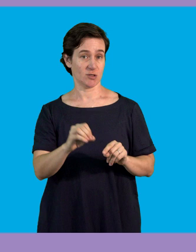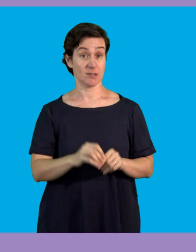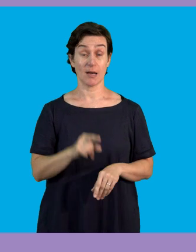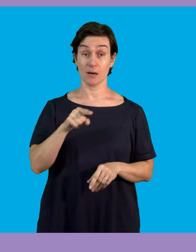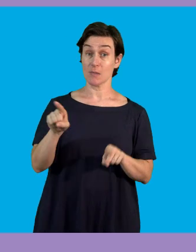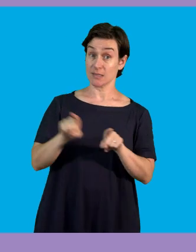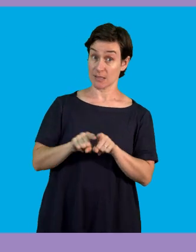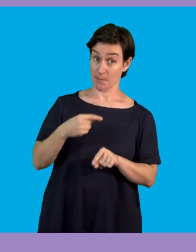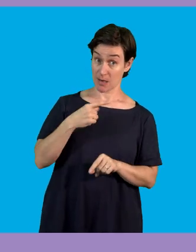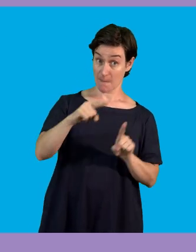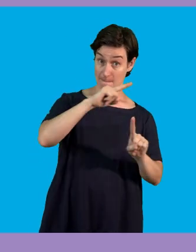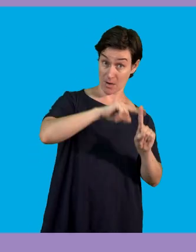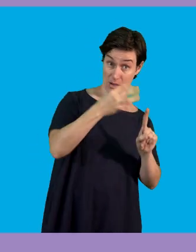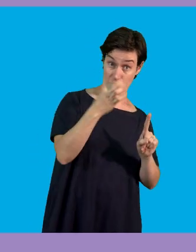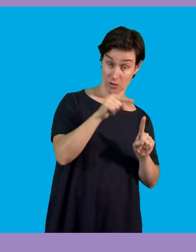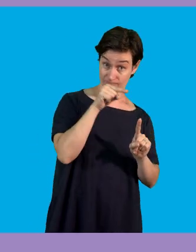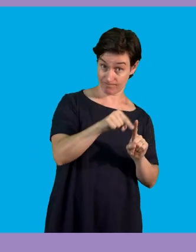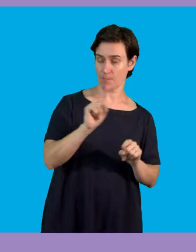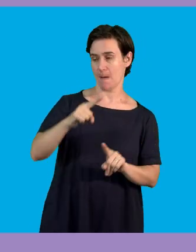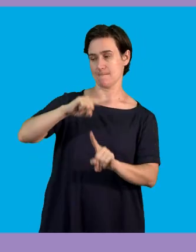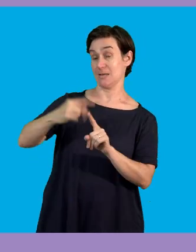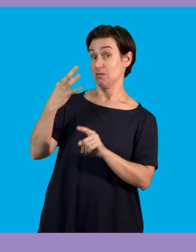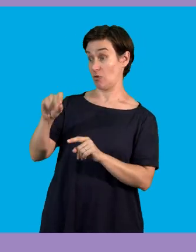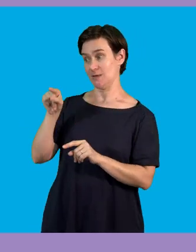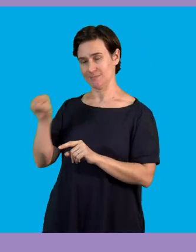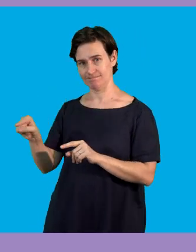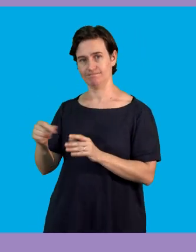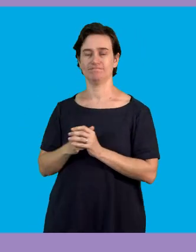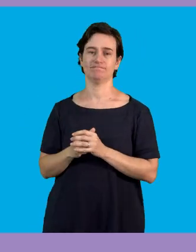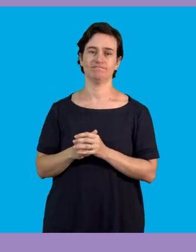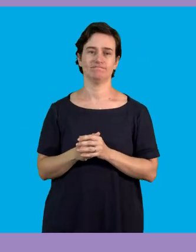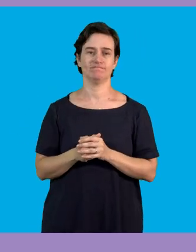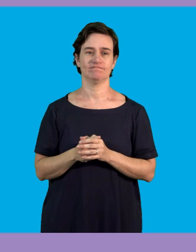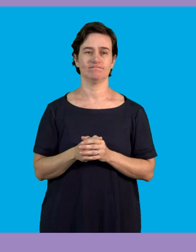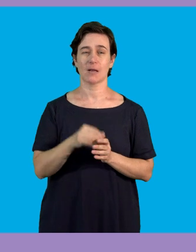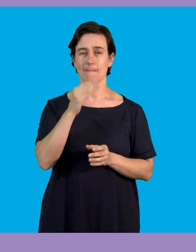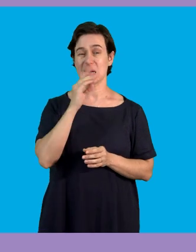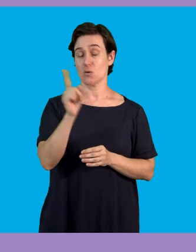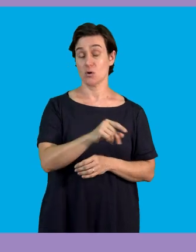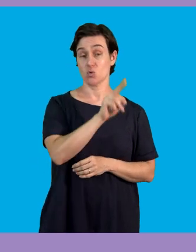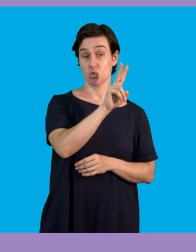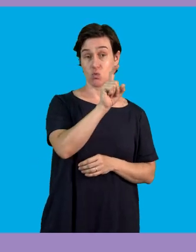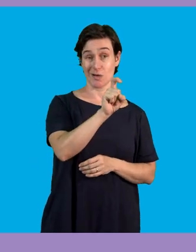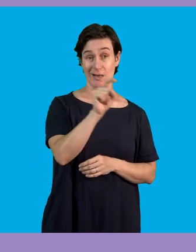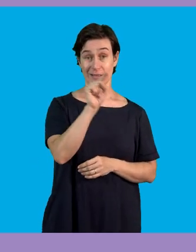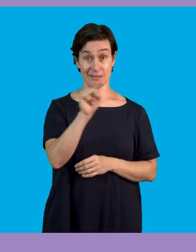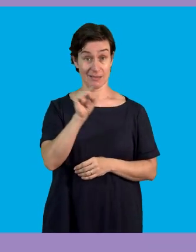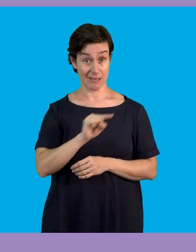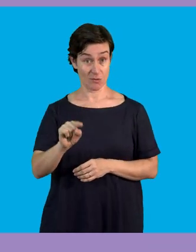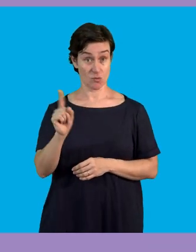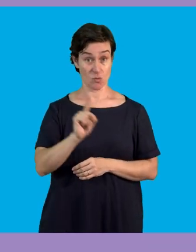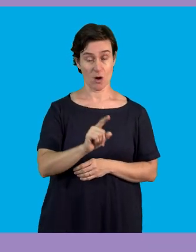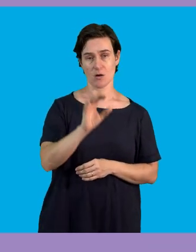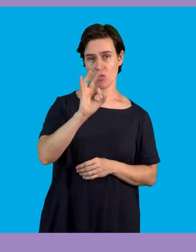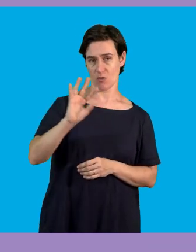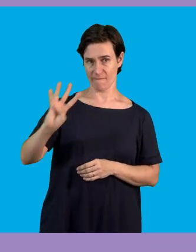negative 30. So we'll have plus 30 on both sides. And that gives us 2x